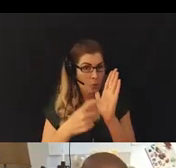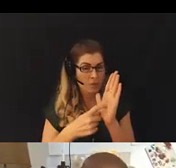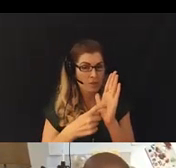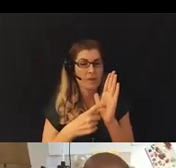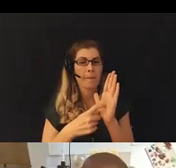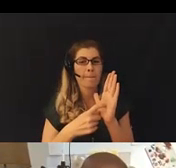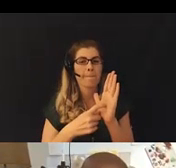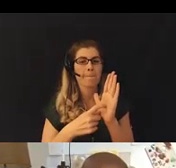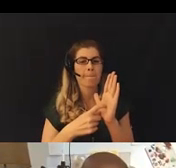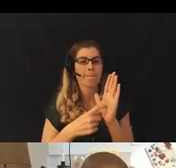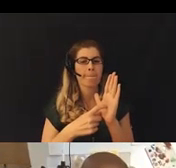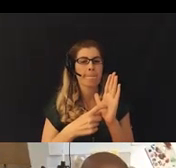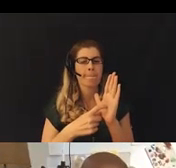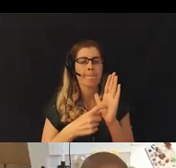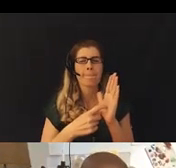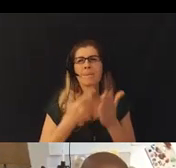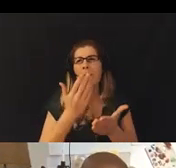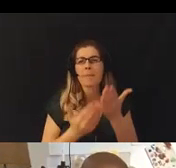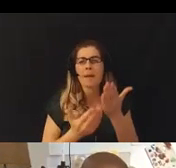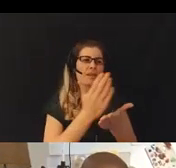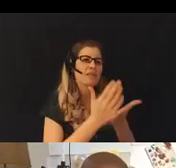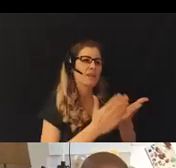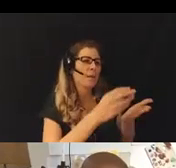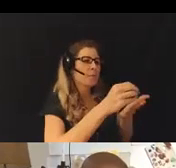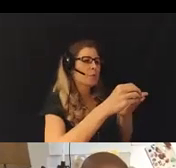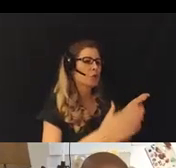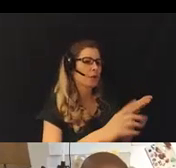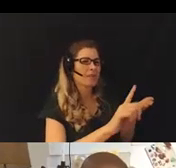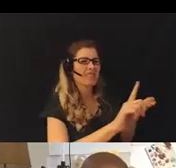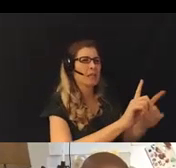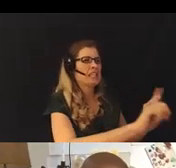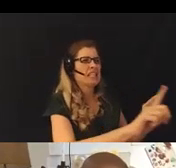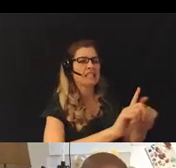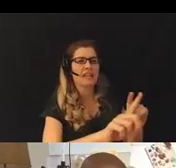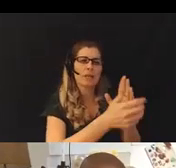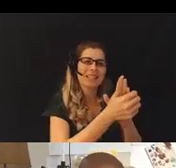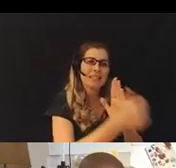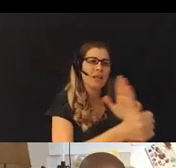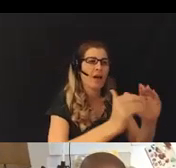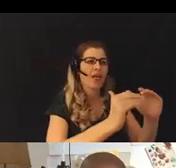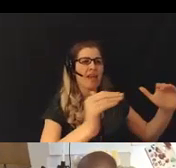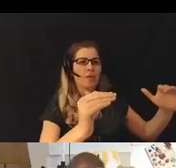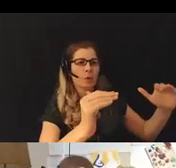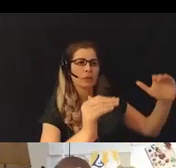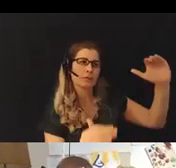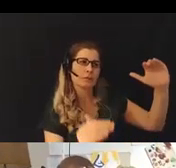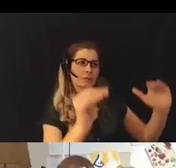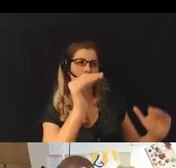with differing skill levels and how you foster an environment where skill level